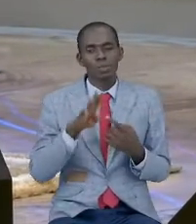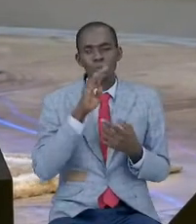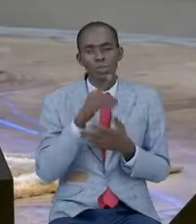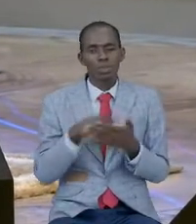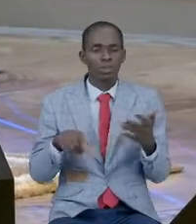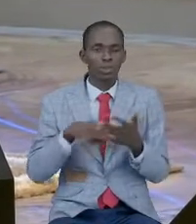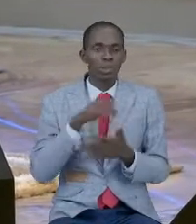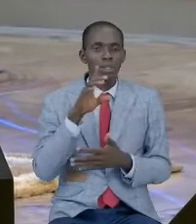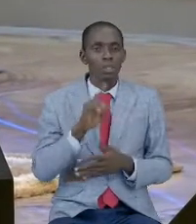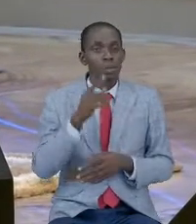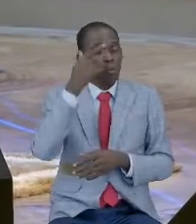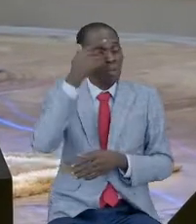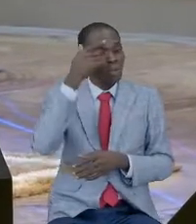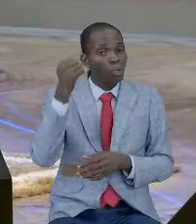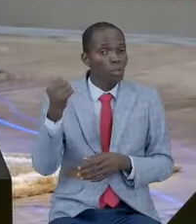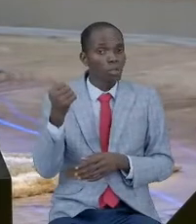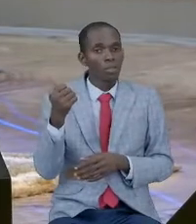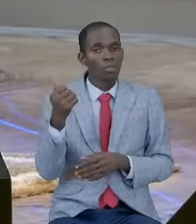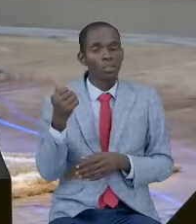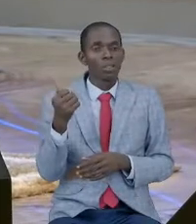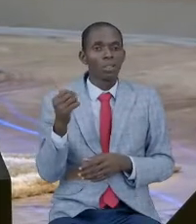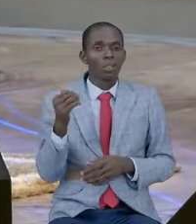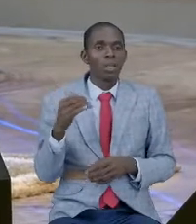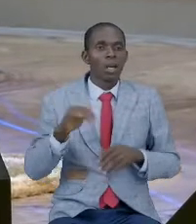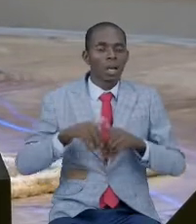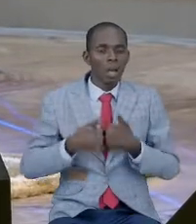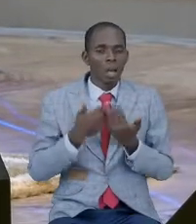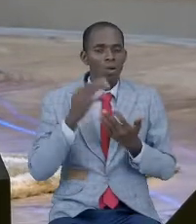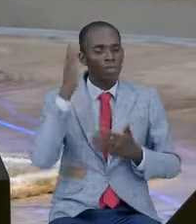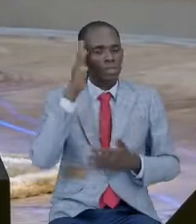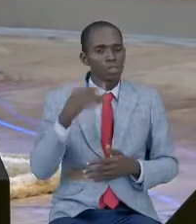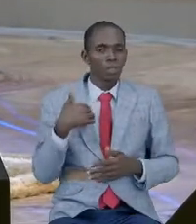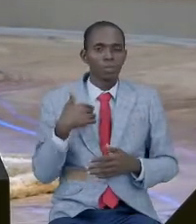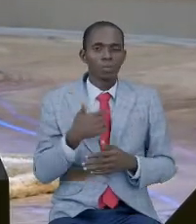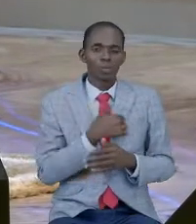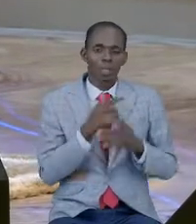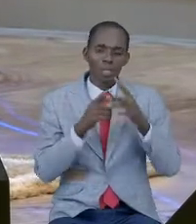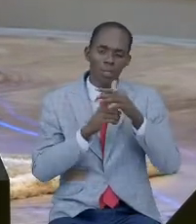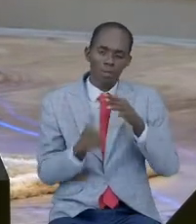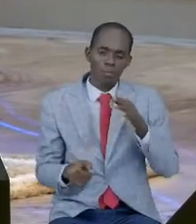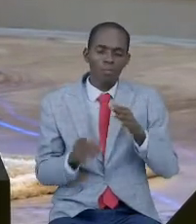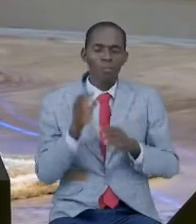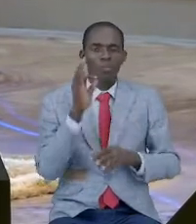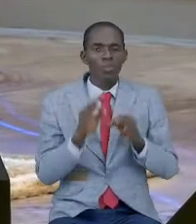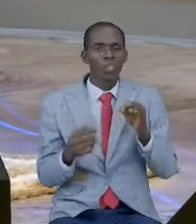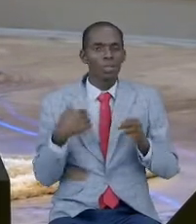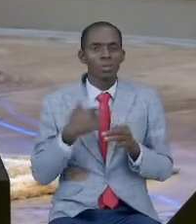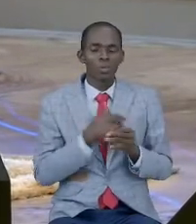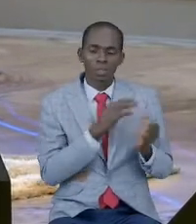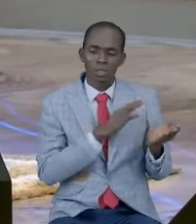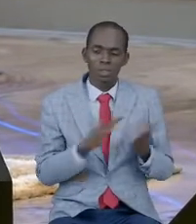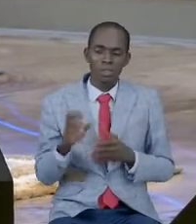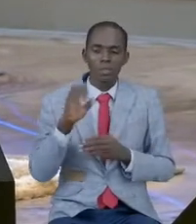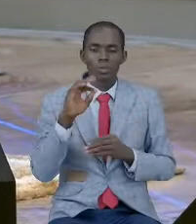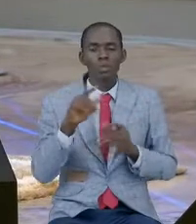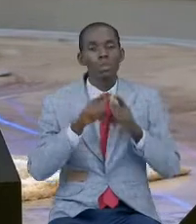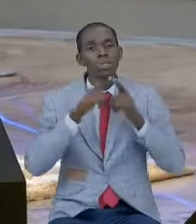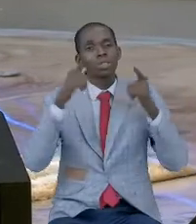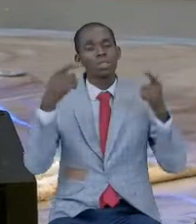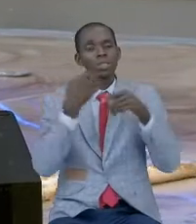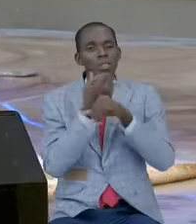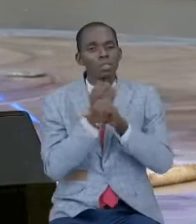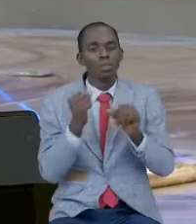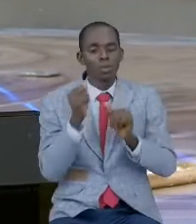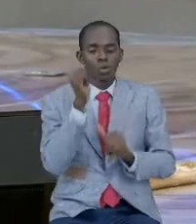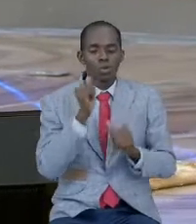rectified. Because how shall we escape if we neglect so great salvation, which at